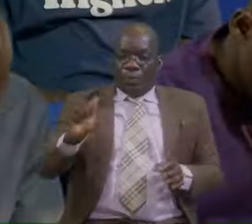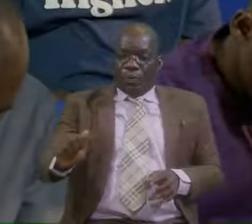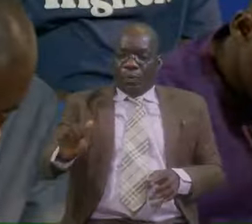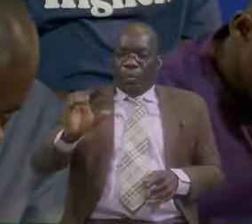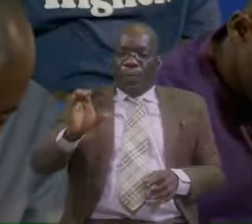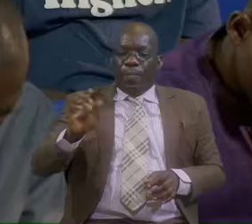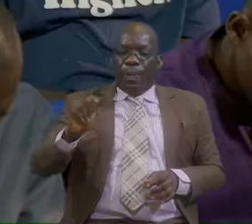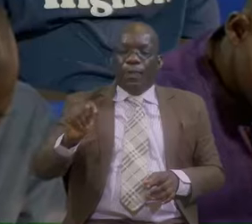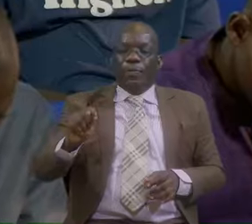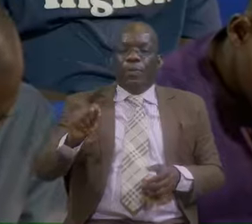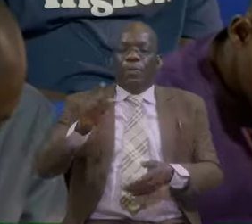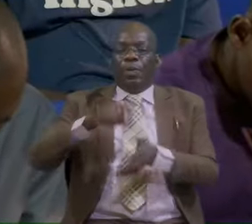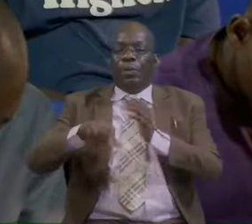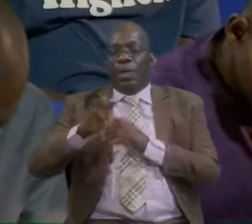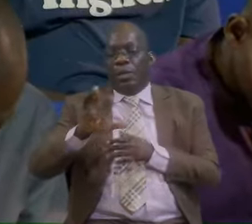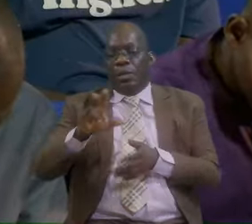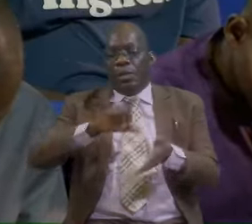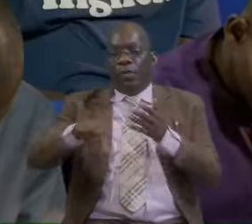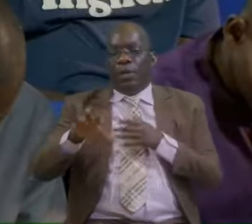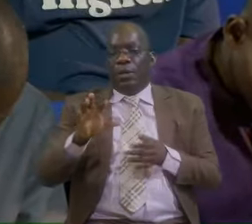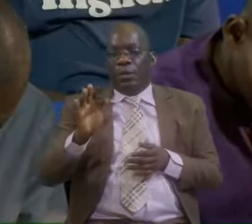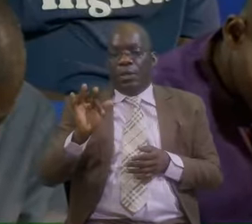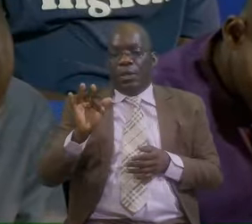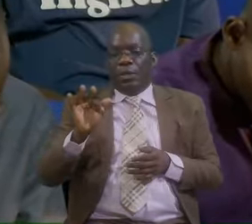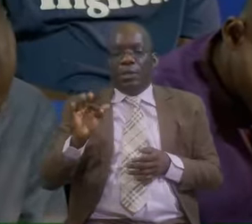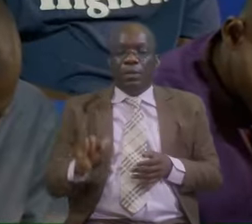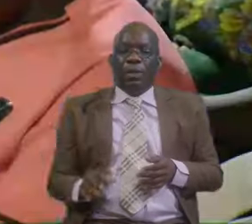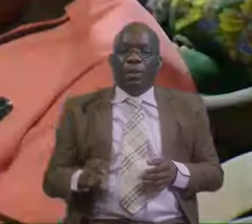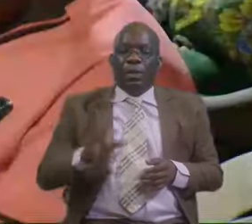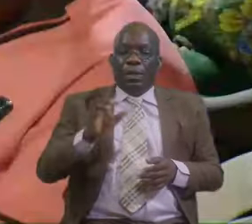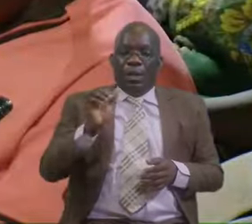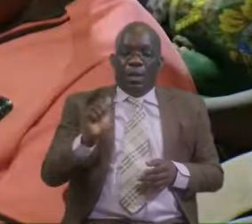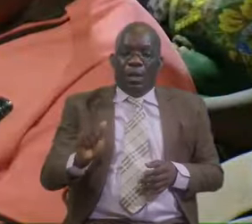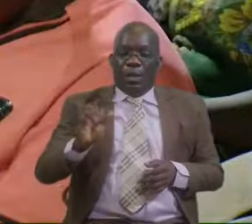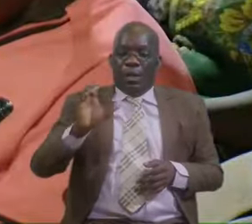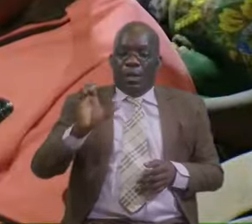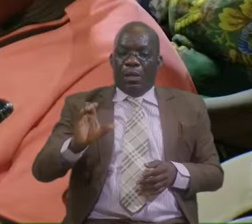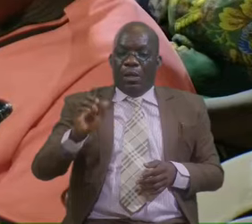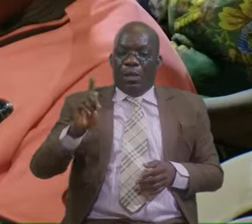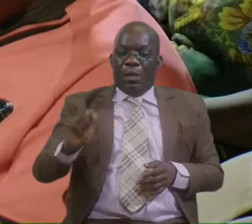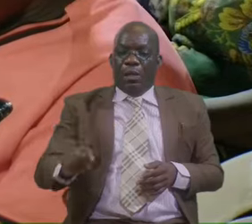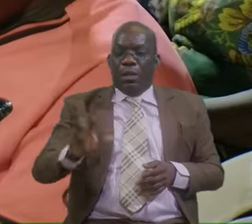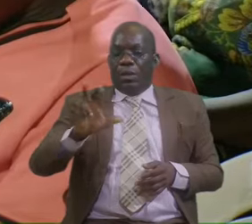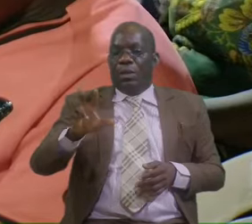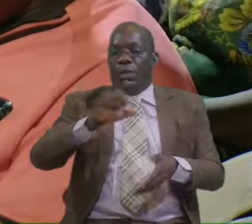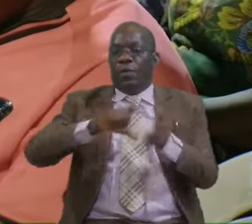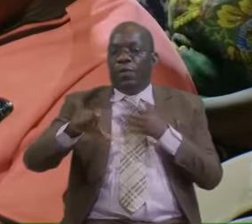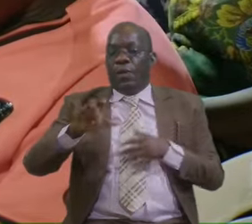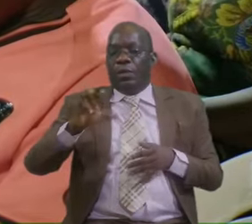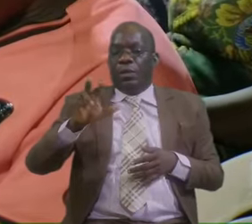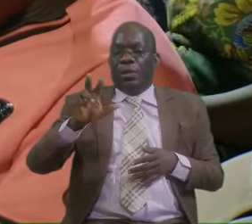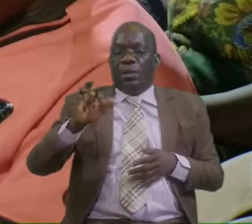verse 19. Acts chapter 3, we're looking at verse 19. Repent